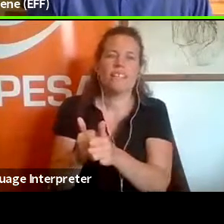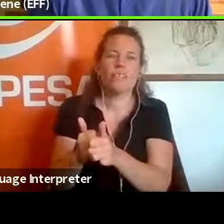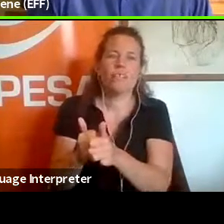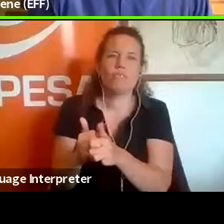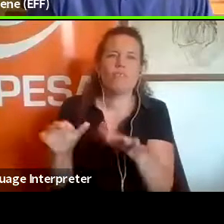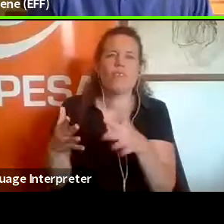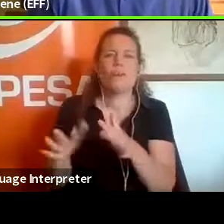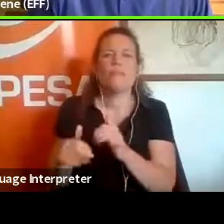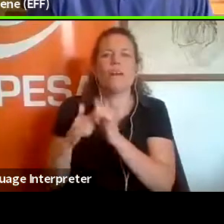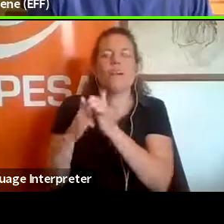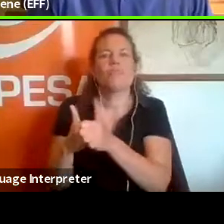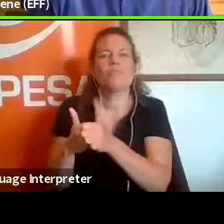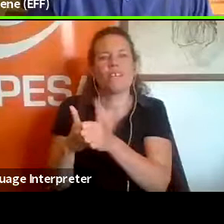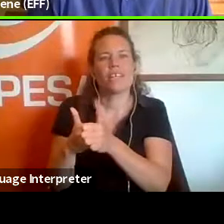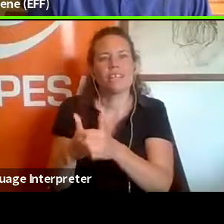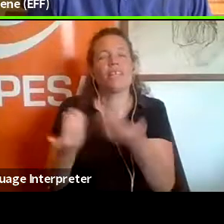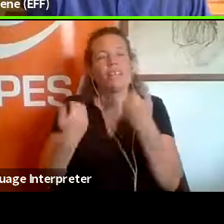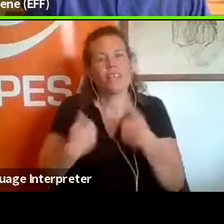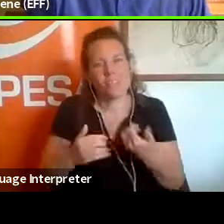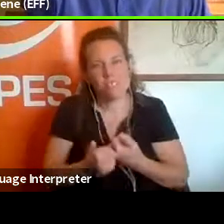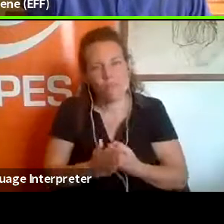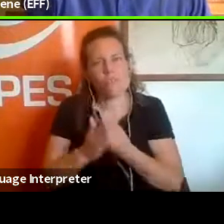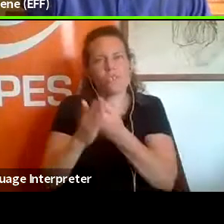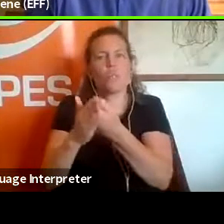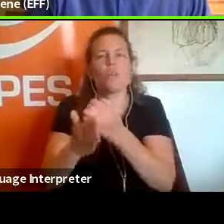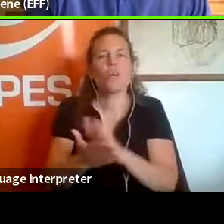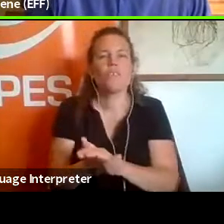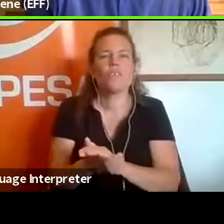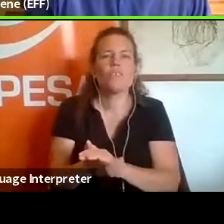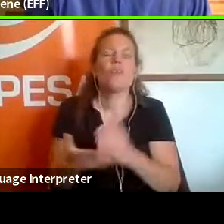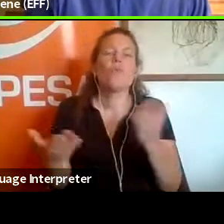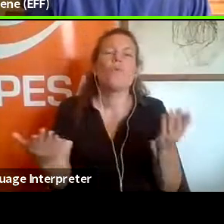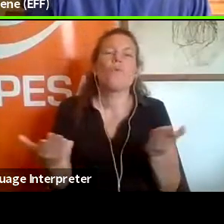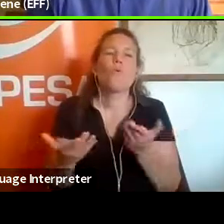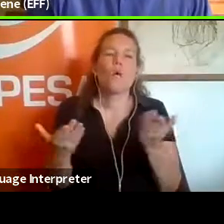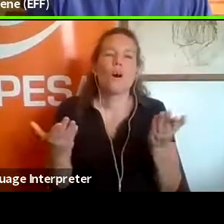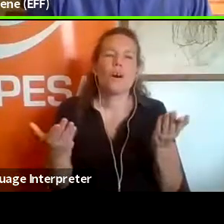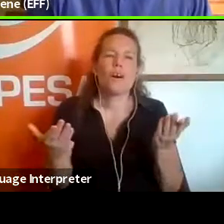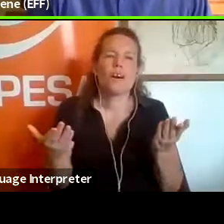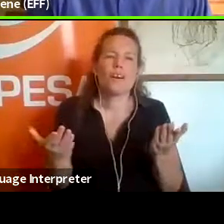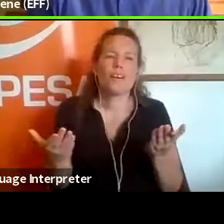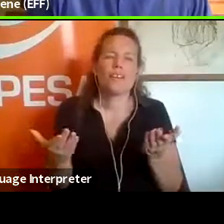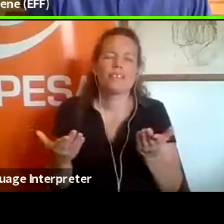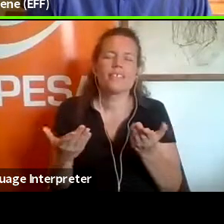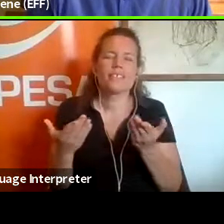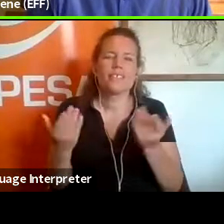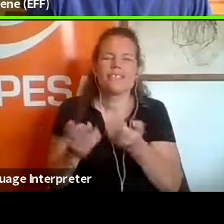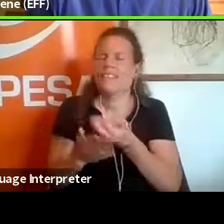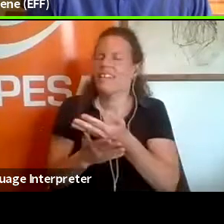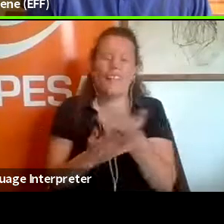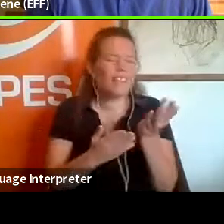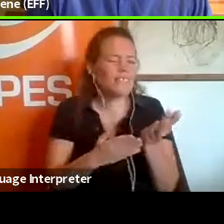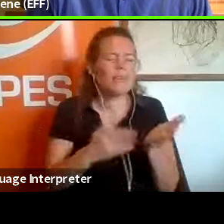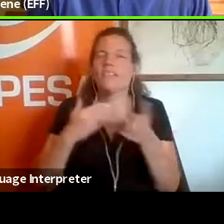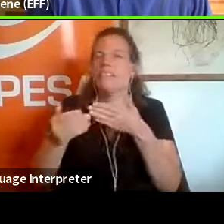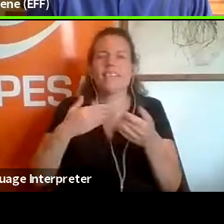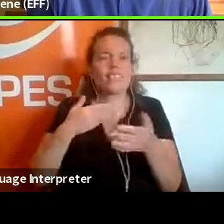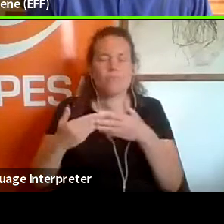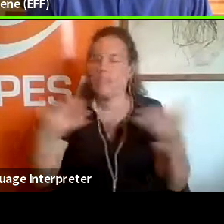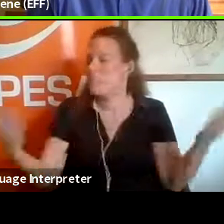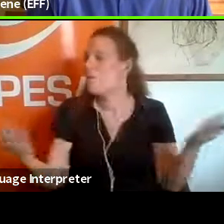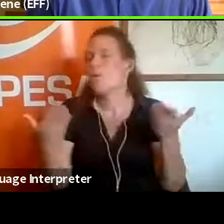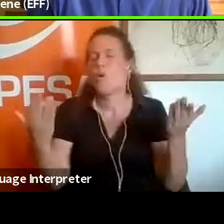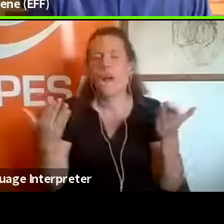effective customer support, where that anybody, no matter where they are, has someone